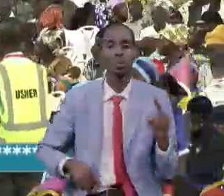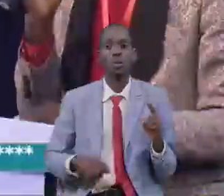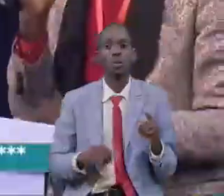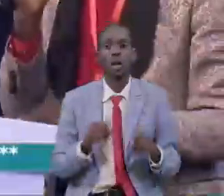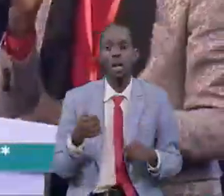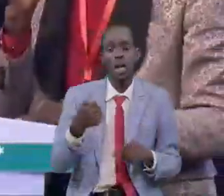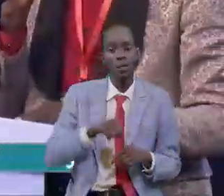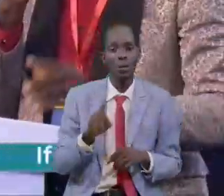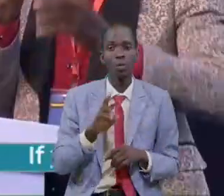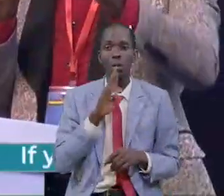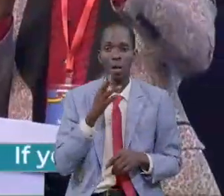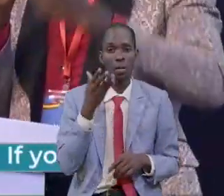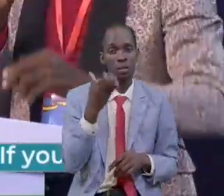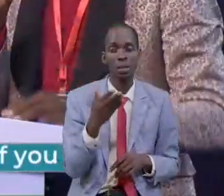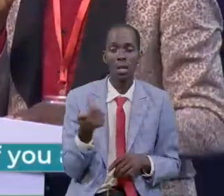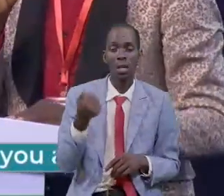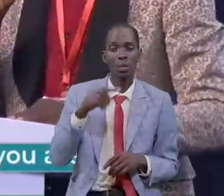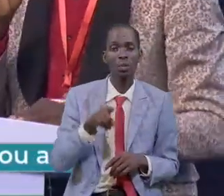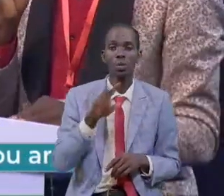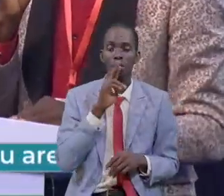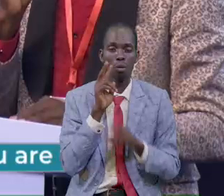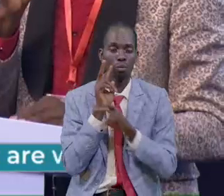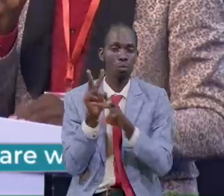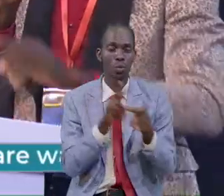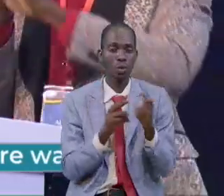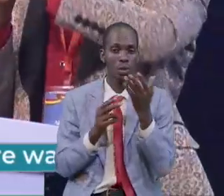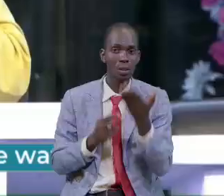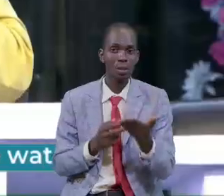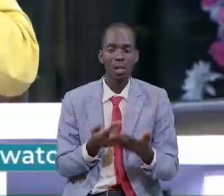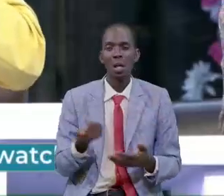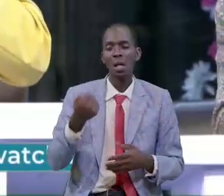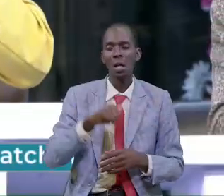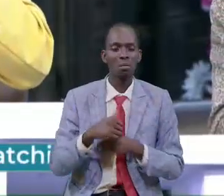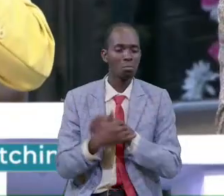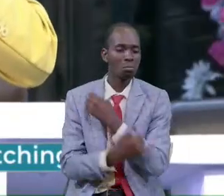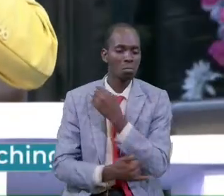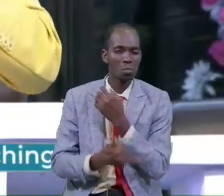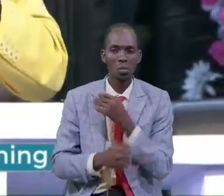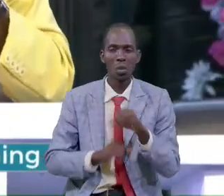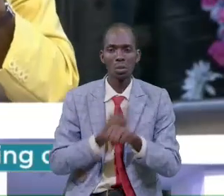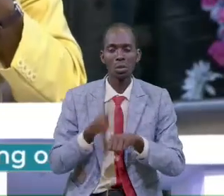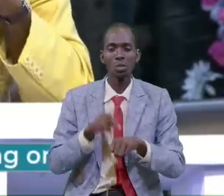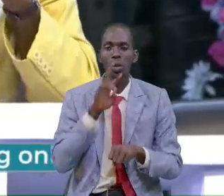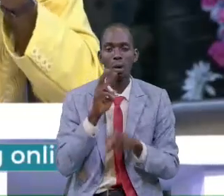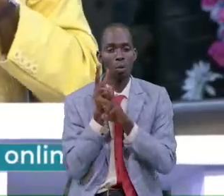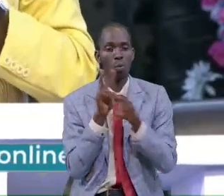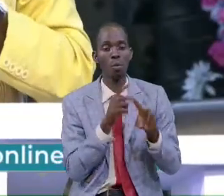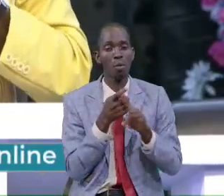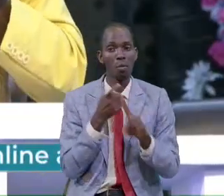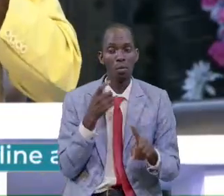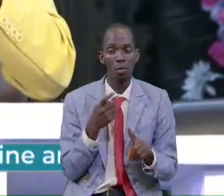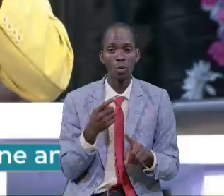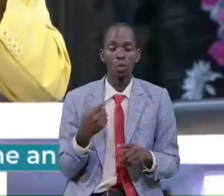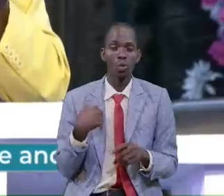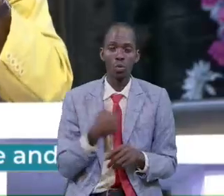wherever you are connected, any nation you are connected, we are asking you